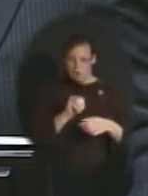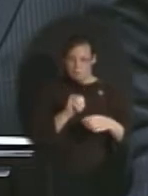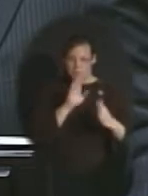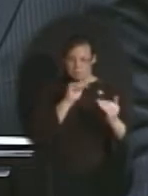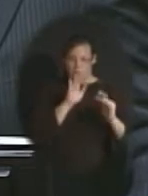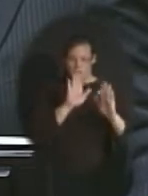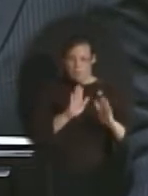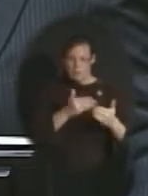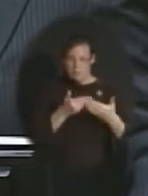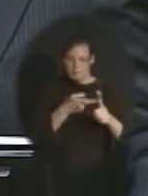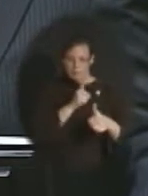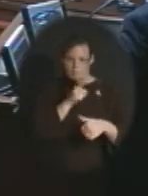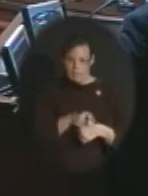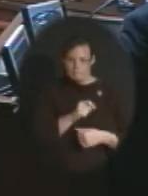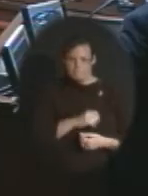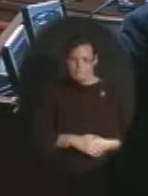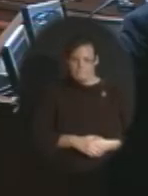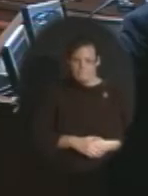out of them.